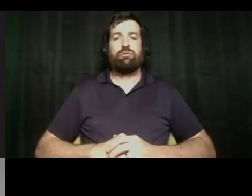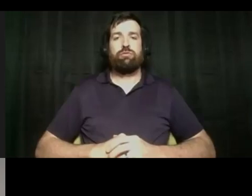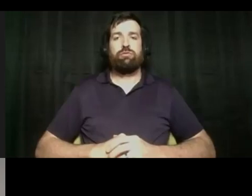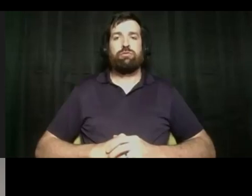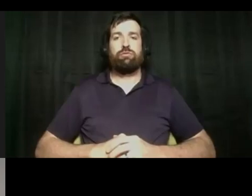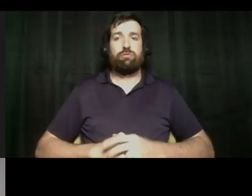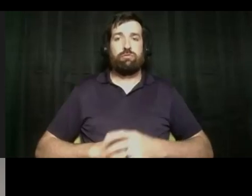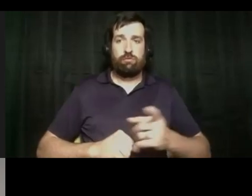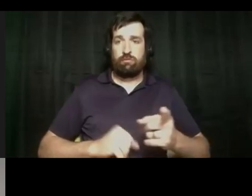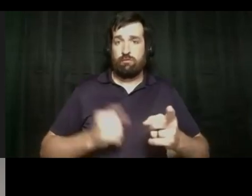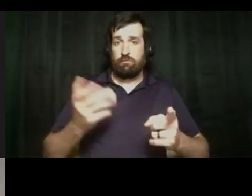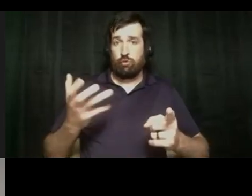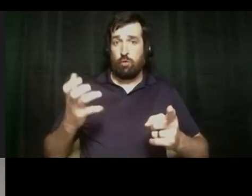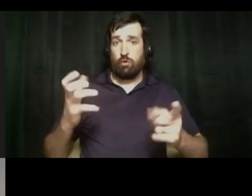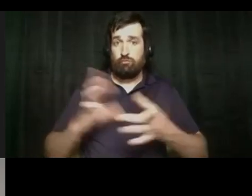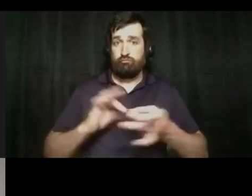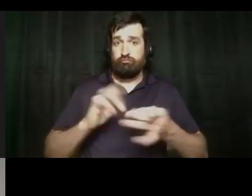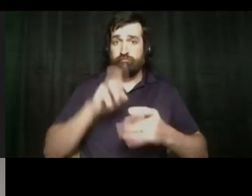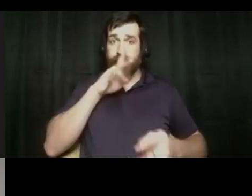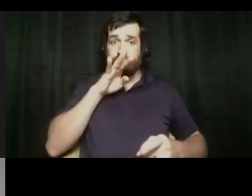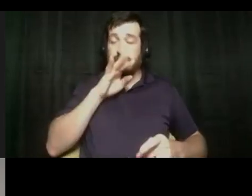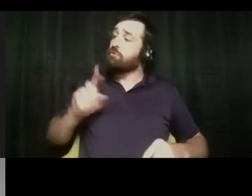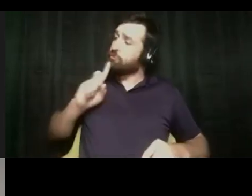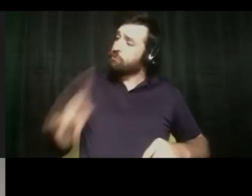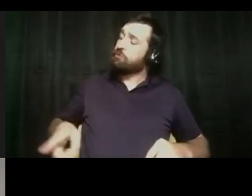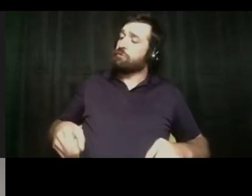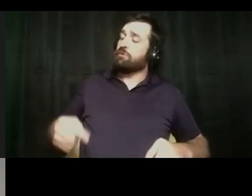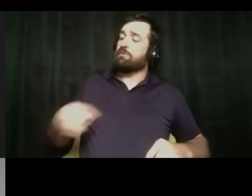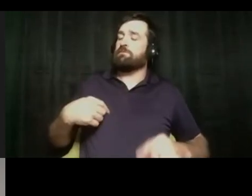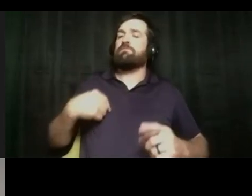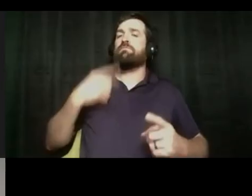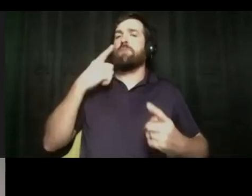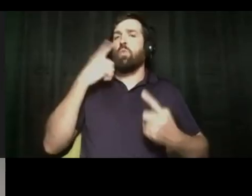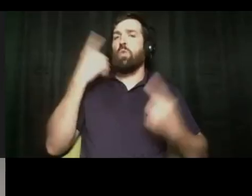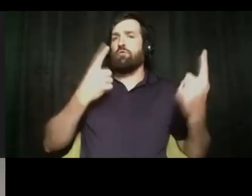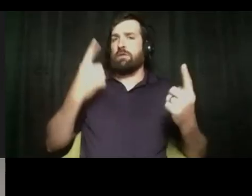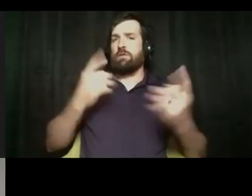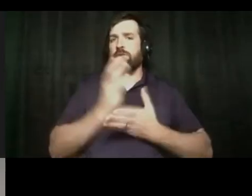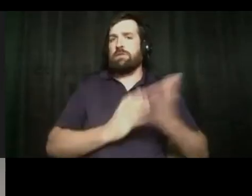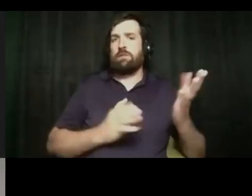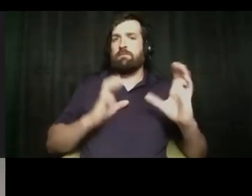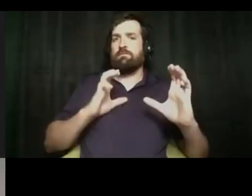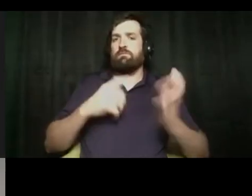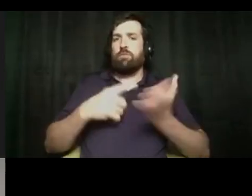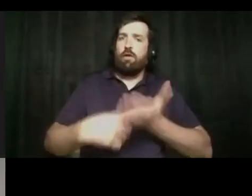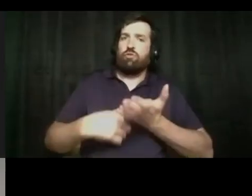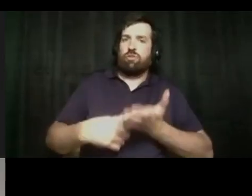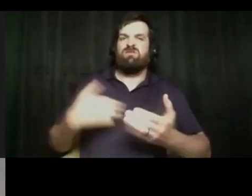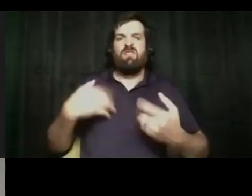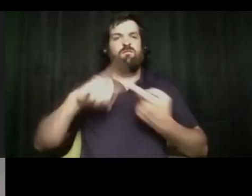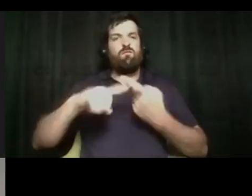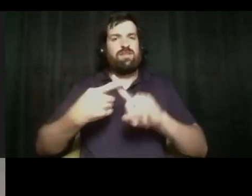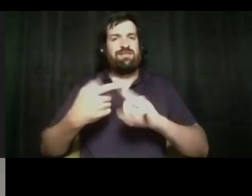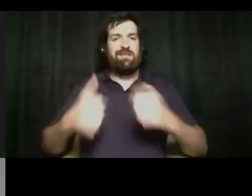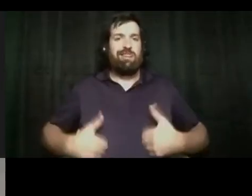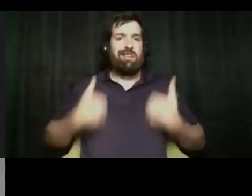Would you like to say it out loud for everyone? Yeah, sure. I was just wondering because in some of the conversations that I've had, I have friends that live in the Netherlands. We've